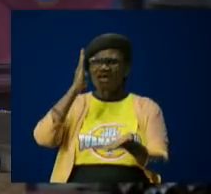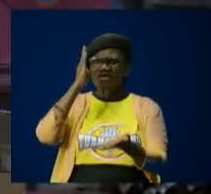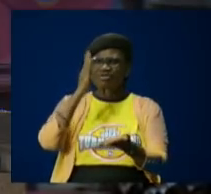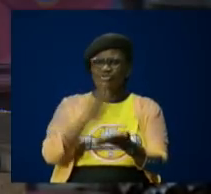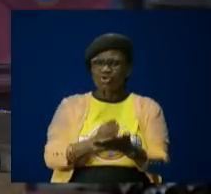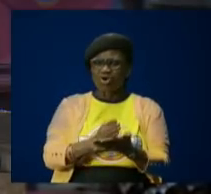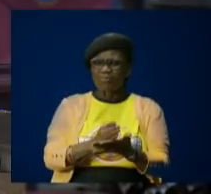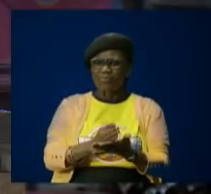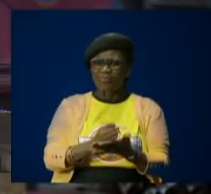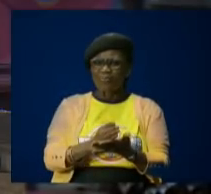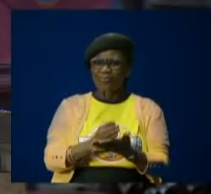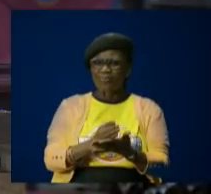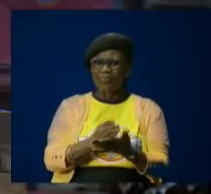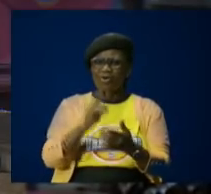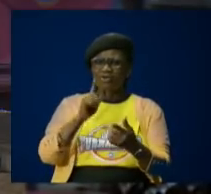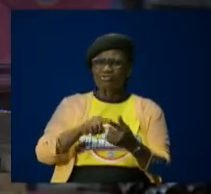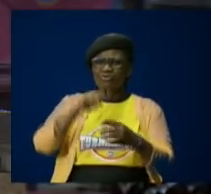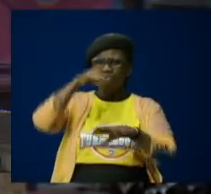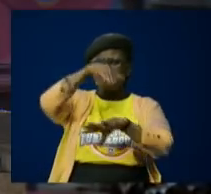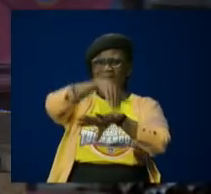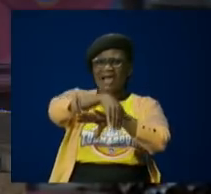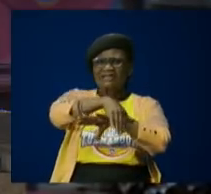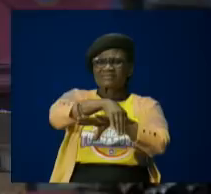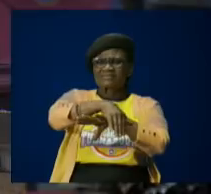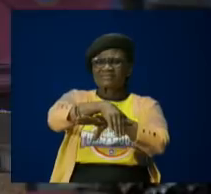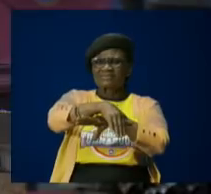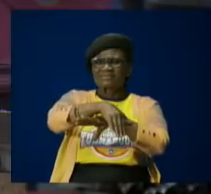cease tonight.